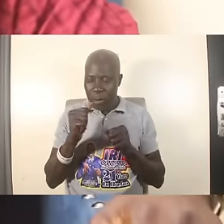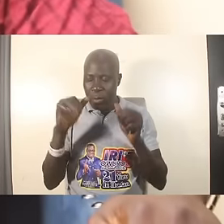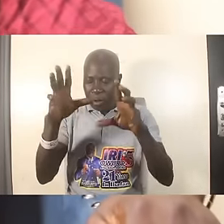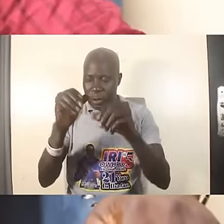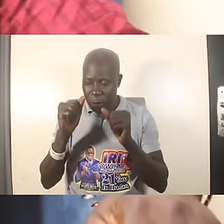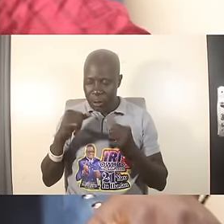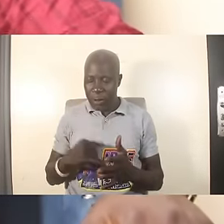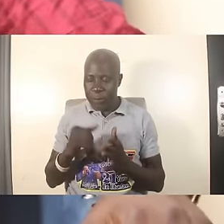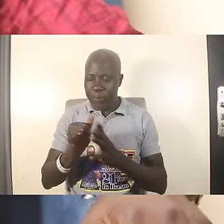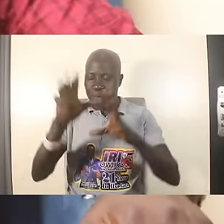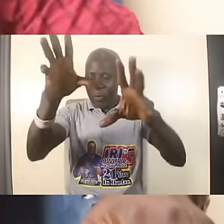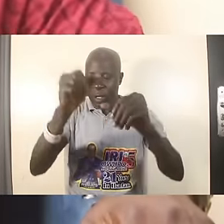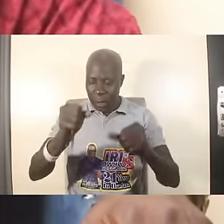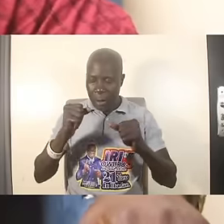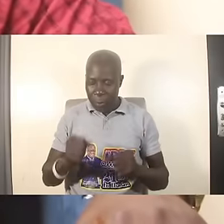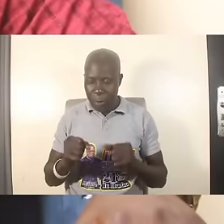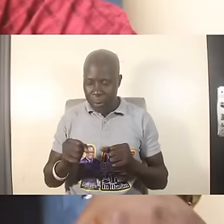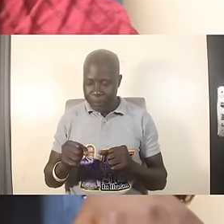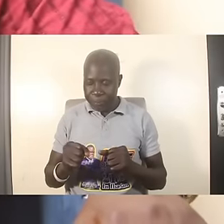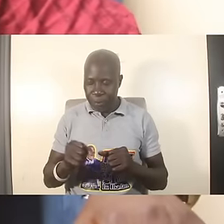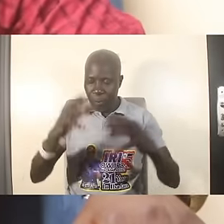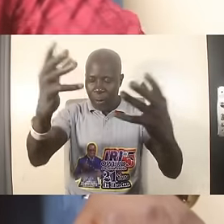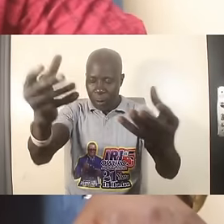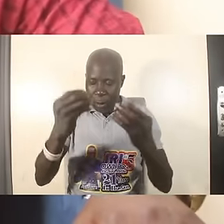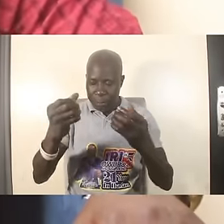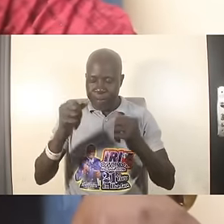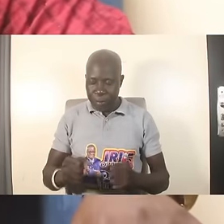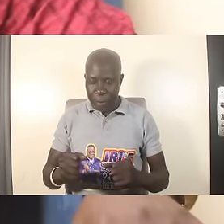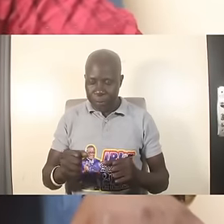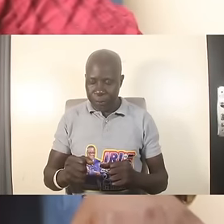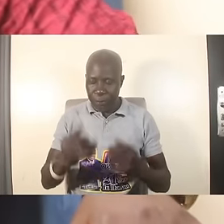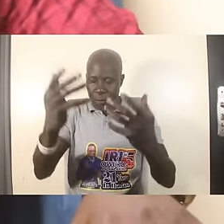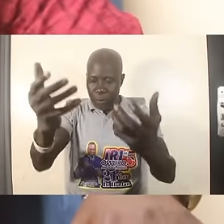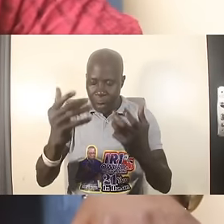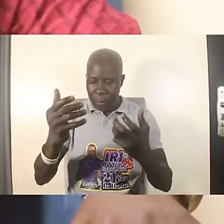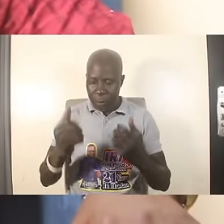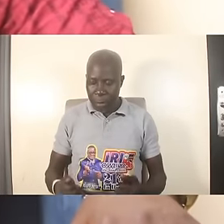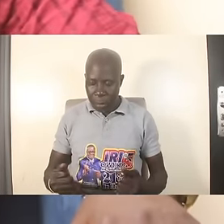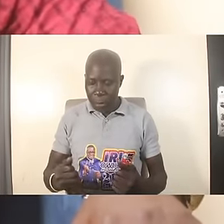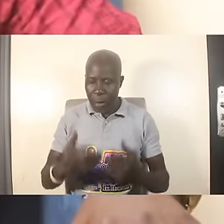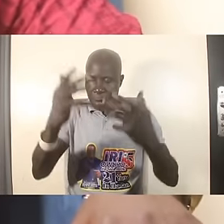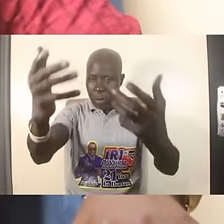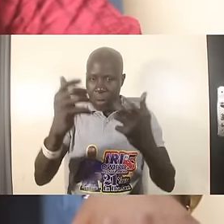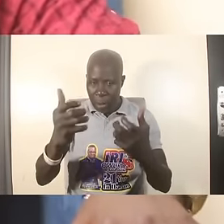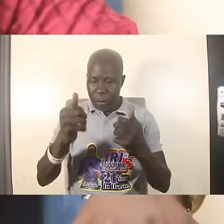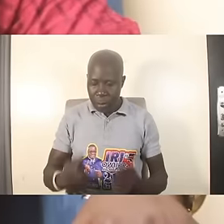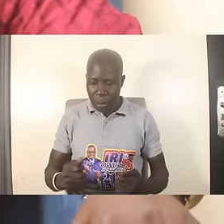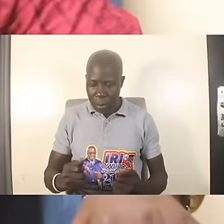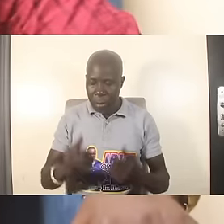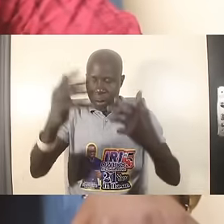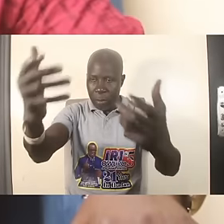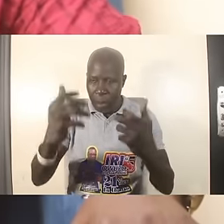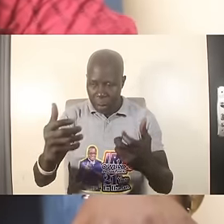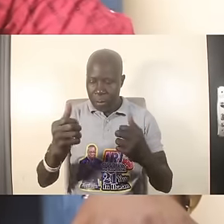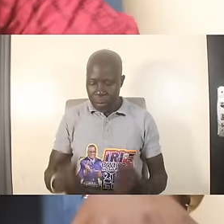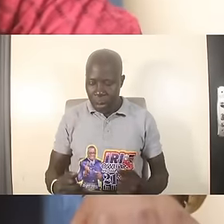Jesus power o ya gbagbara amen Barbara Amen. Barbara Amen. Barbara Amen.